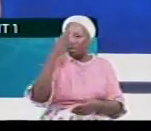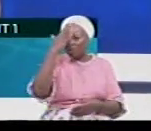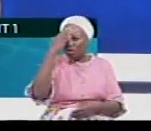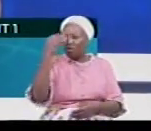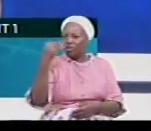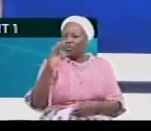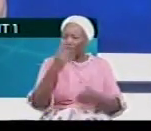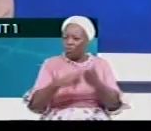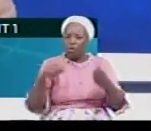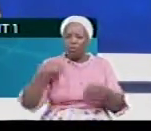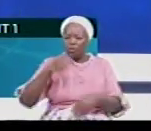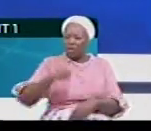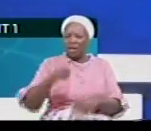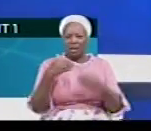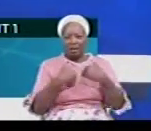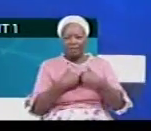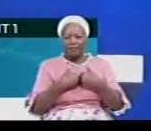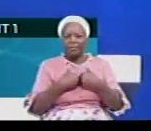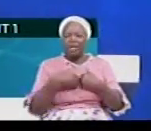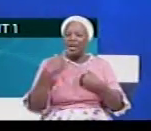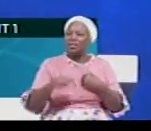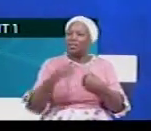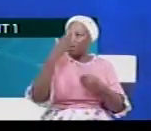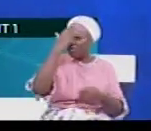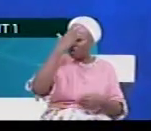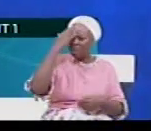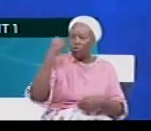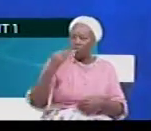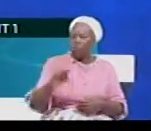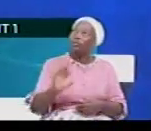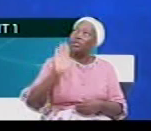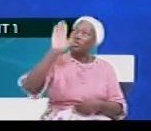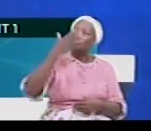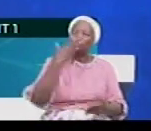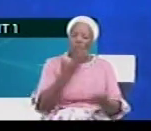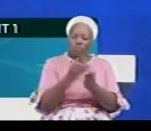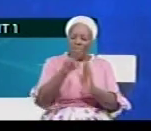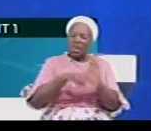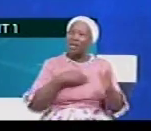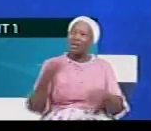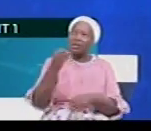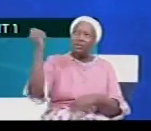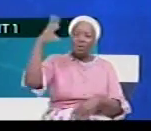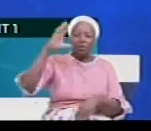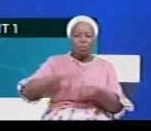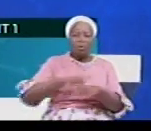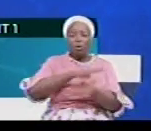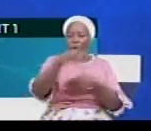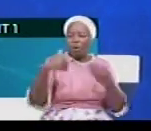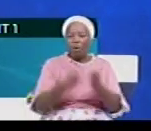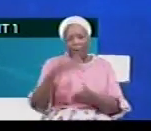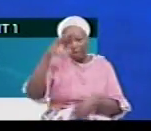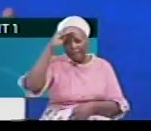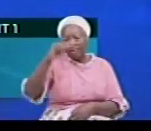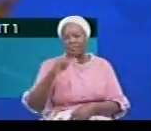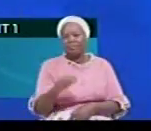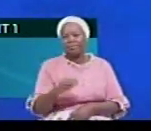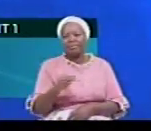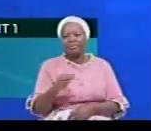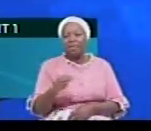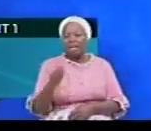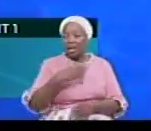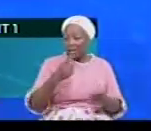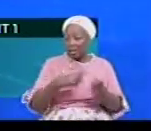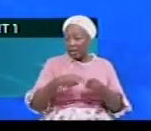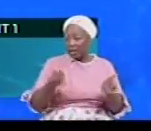can have. The knowledge of his goodness and grace upon all men. And as well,